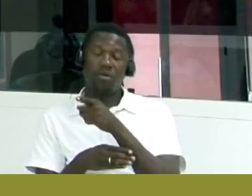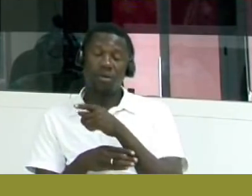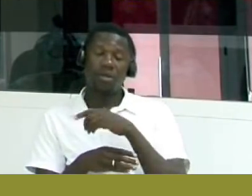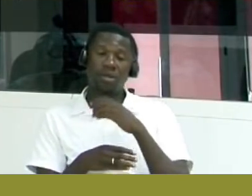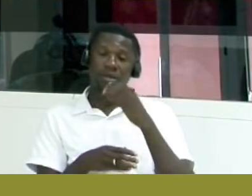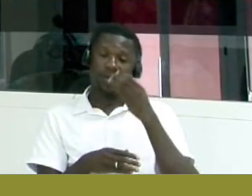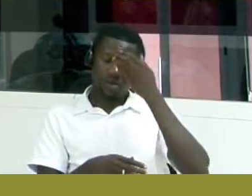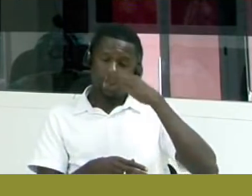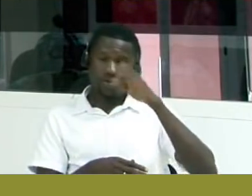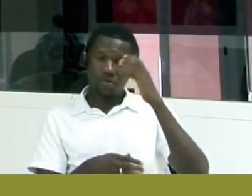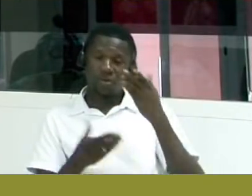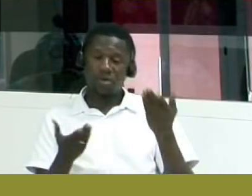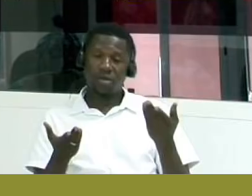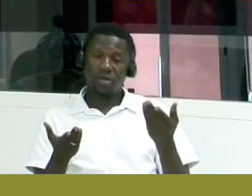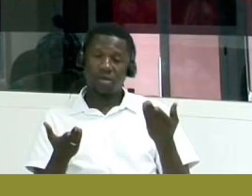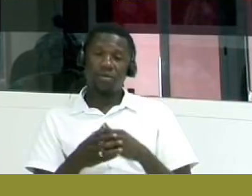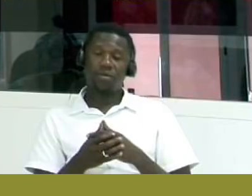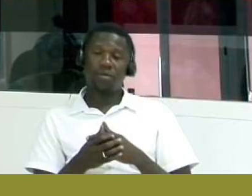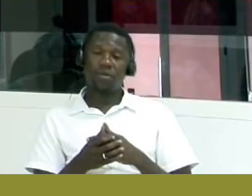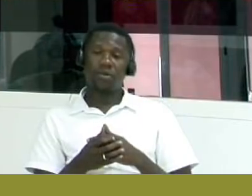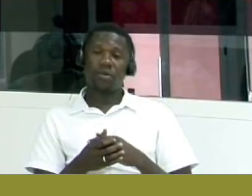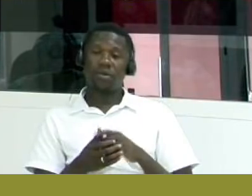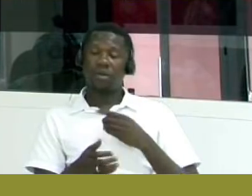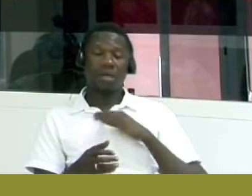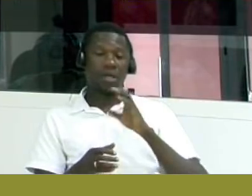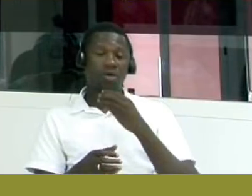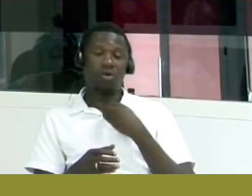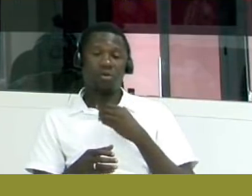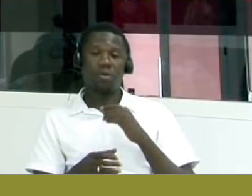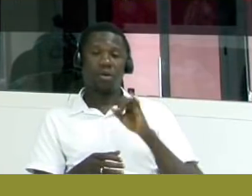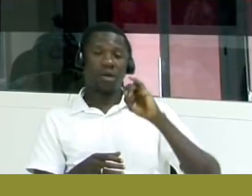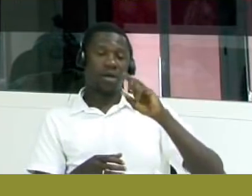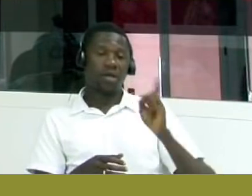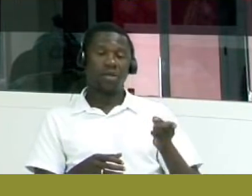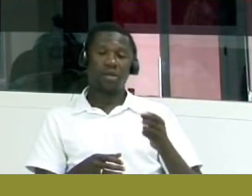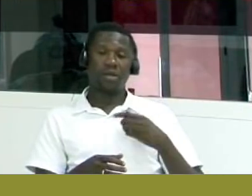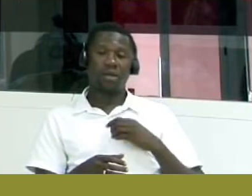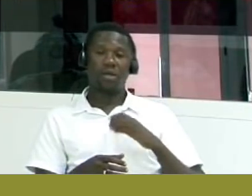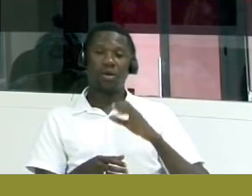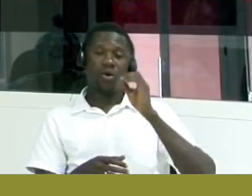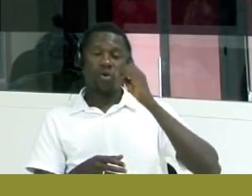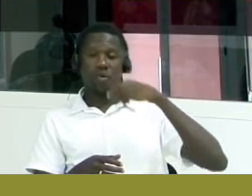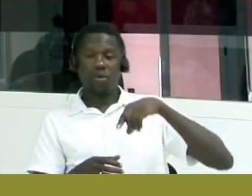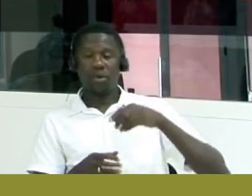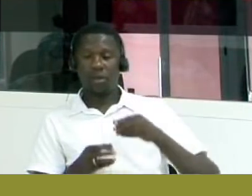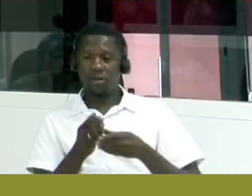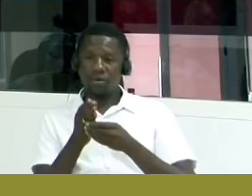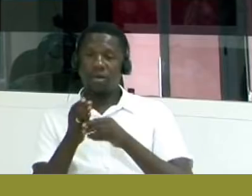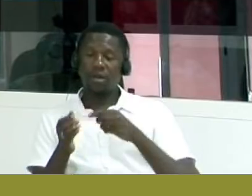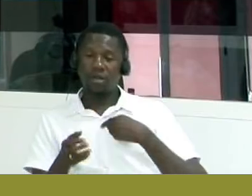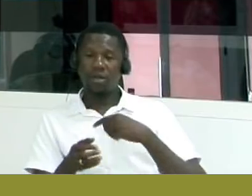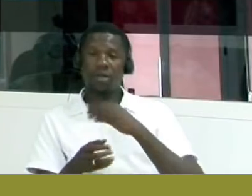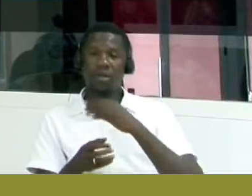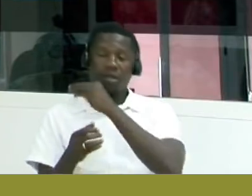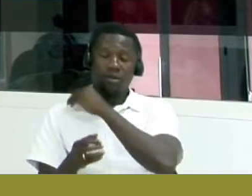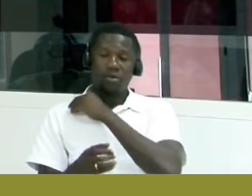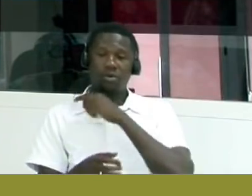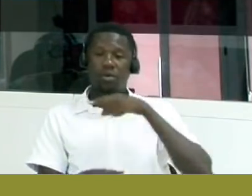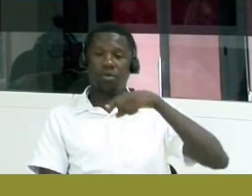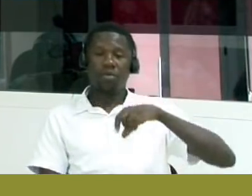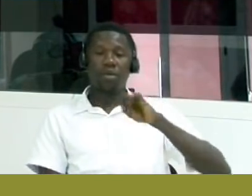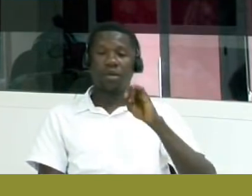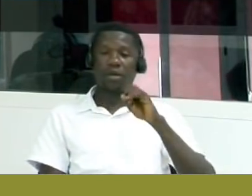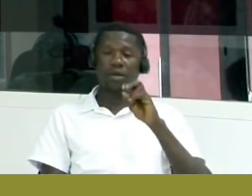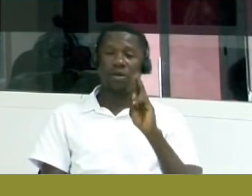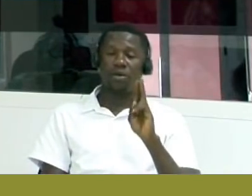I cannot be IG, then I am operations commander, then I am inspector PIU. No, I cannot. Otherwise, it's a